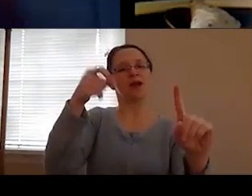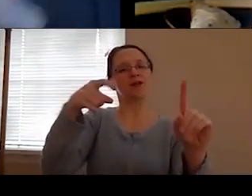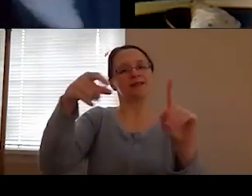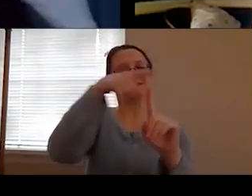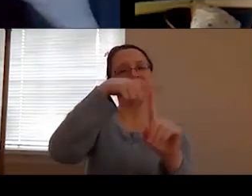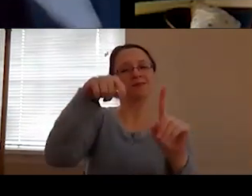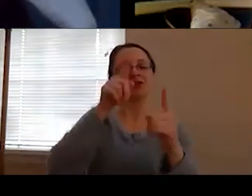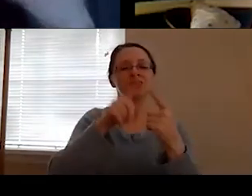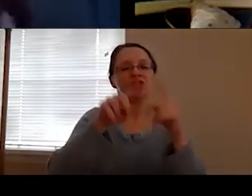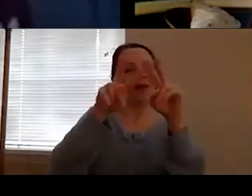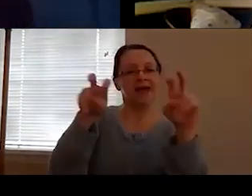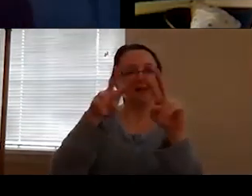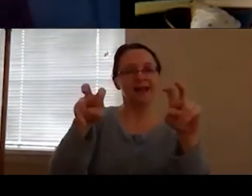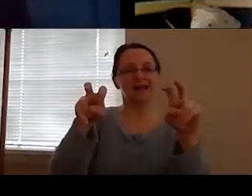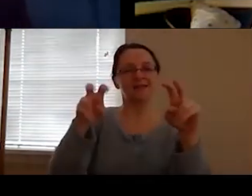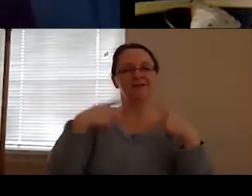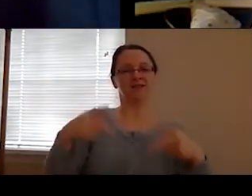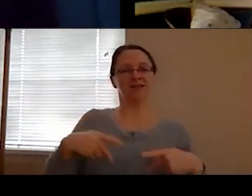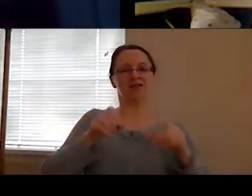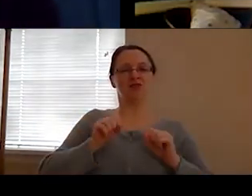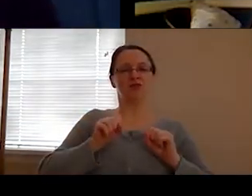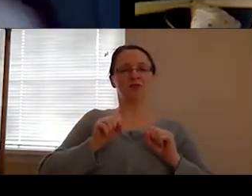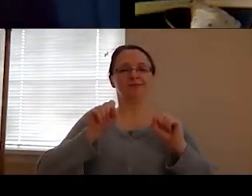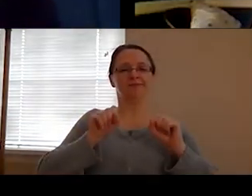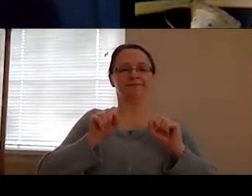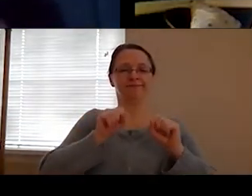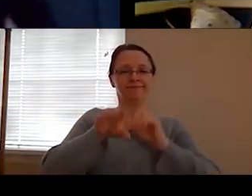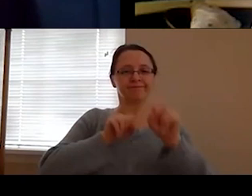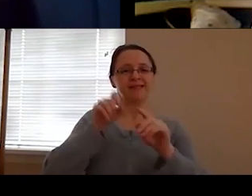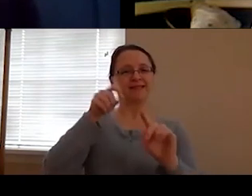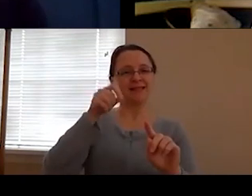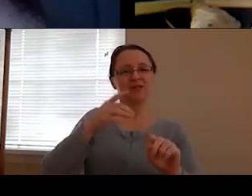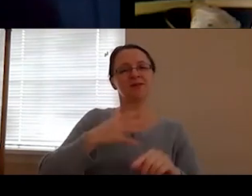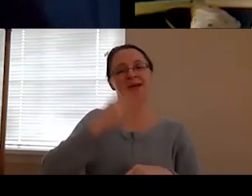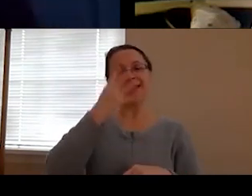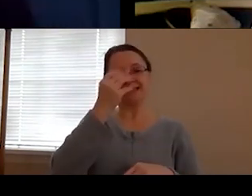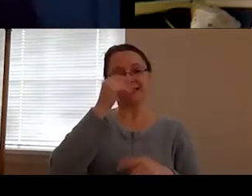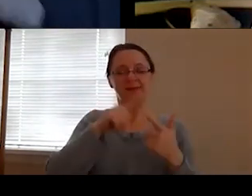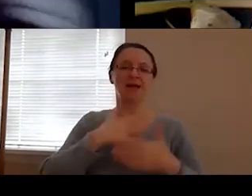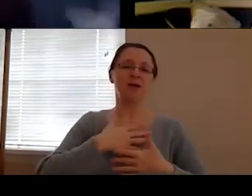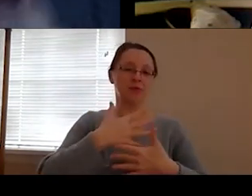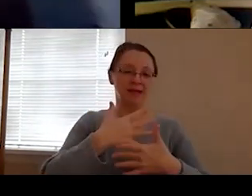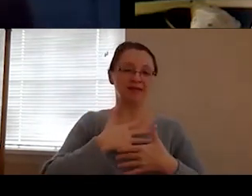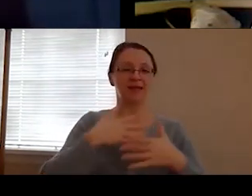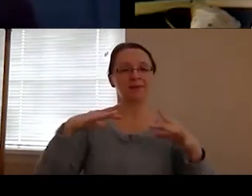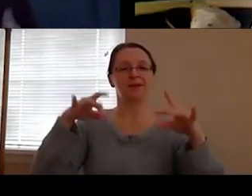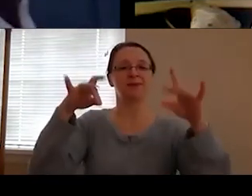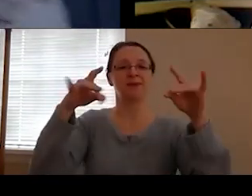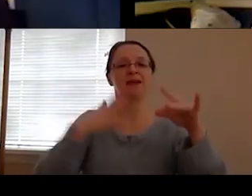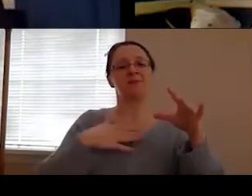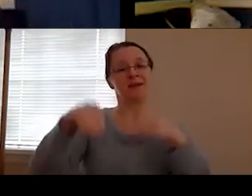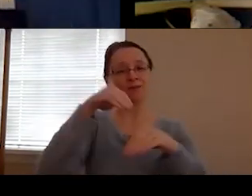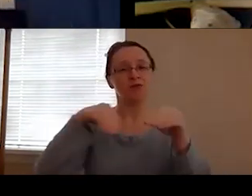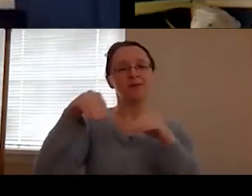to analyze physiological signals. So it can get my sleep, my breathing, it can get my movement, my